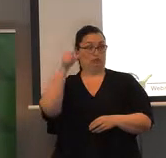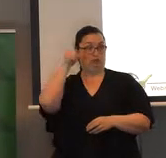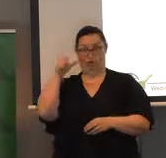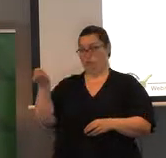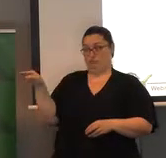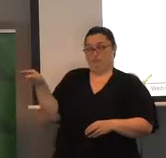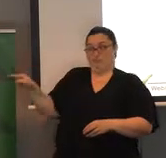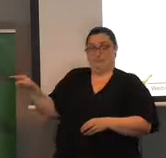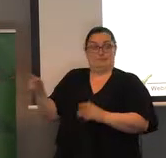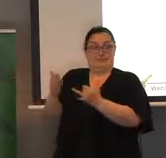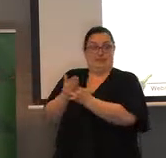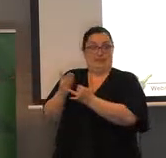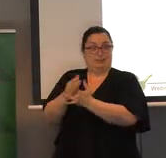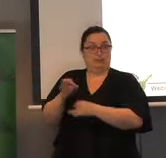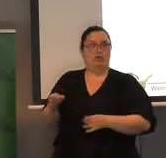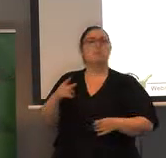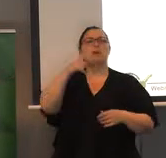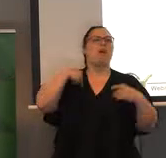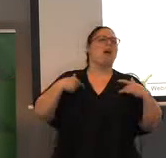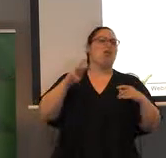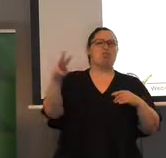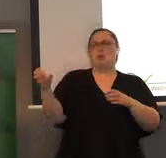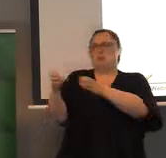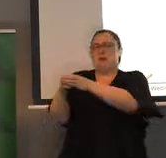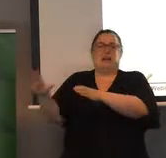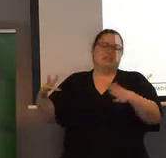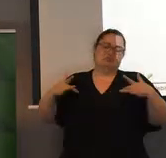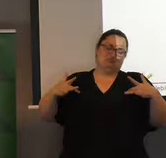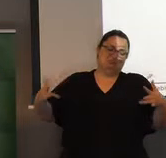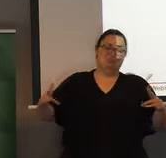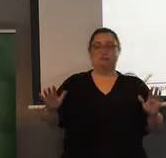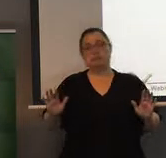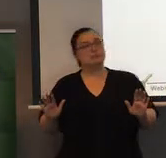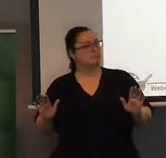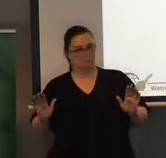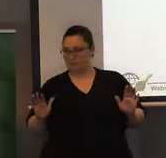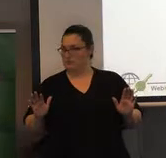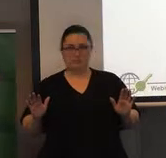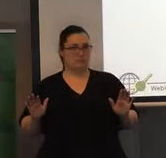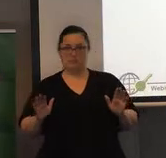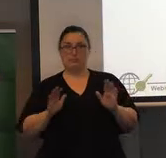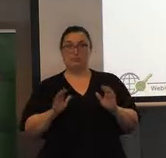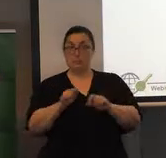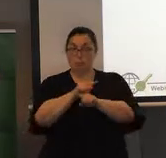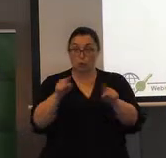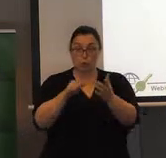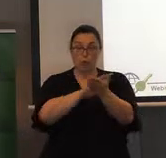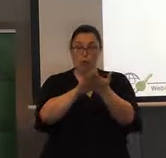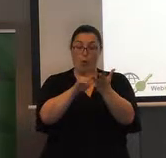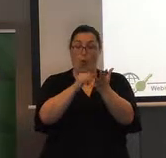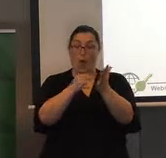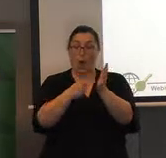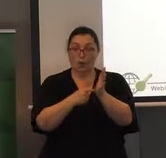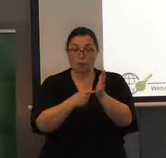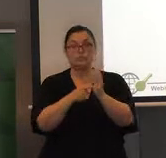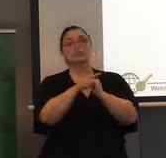a get-out-of-jail-free card. A lot of developers think, well, it's third-party, I can't fix it, therefore I'm not responsible. If you host it on your website,